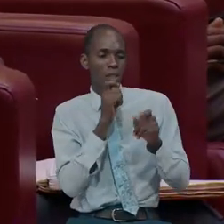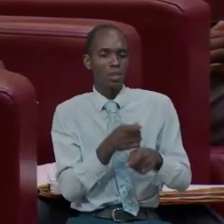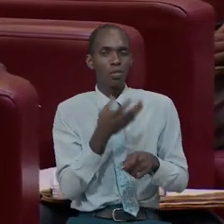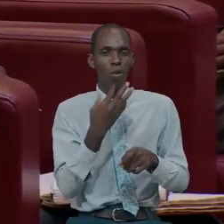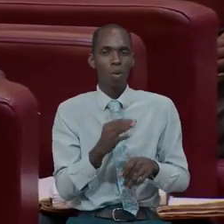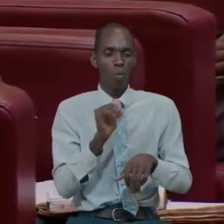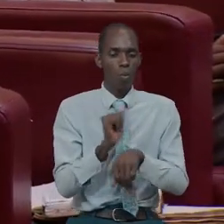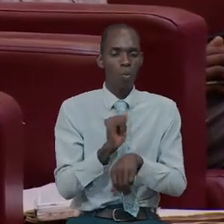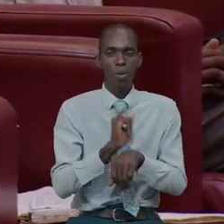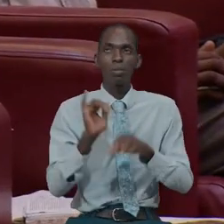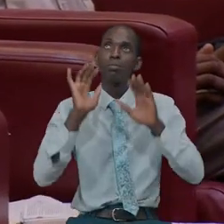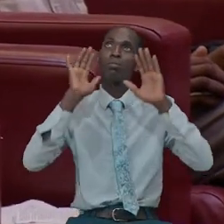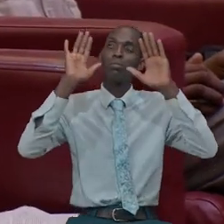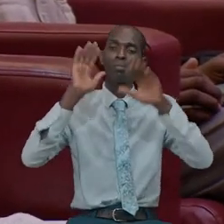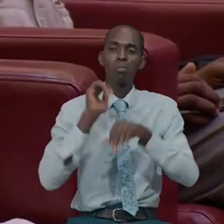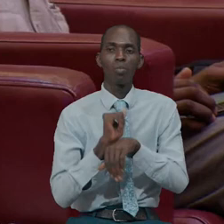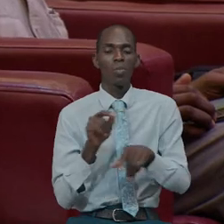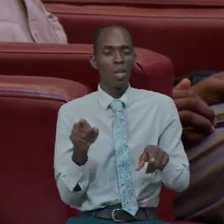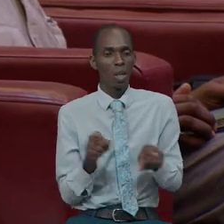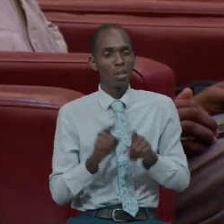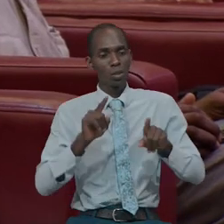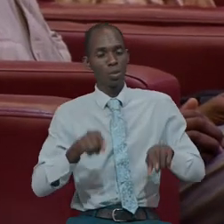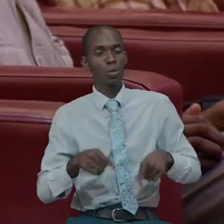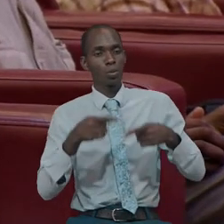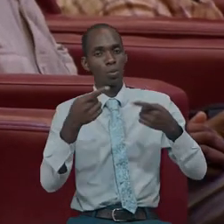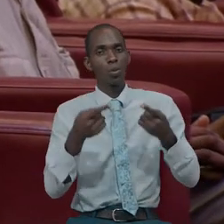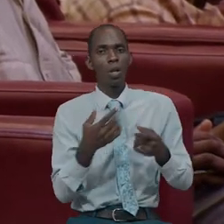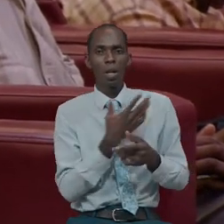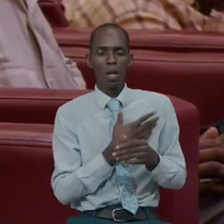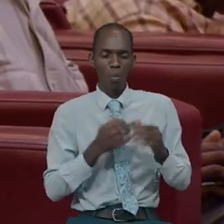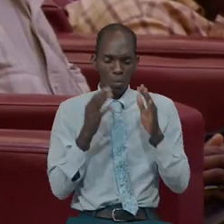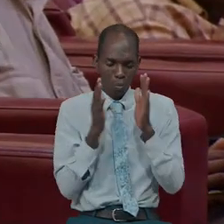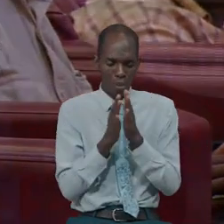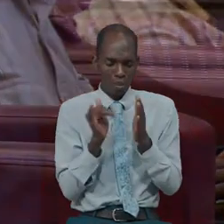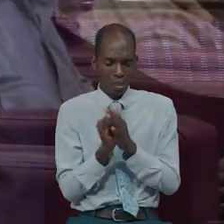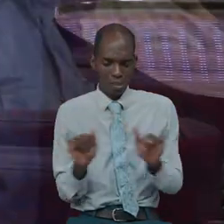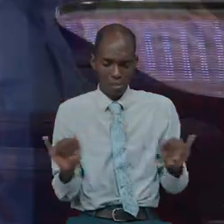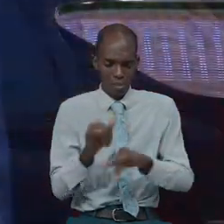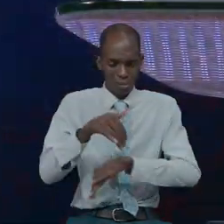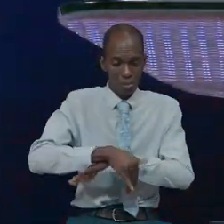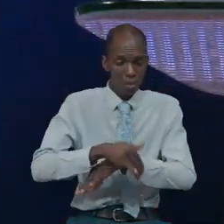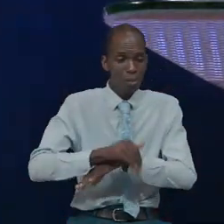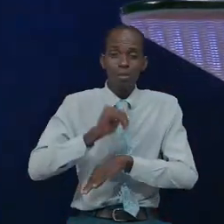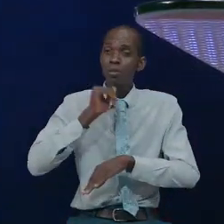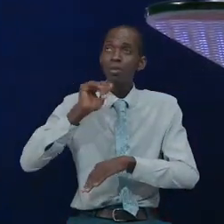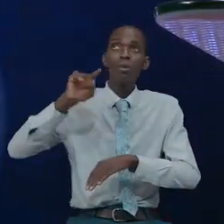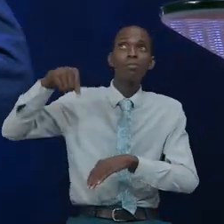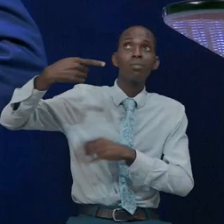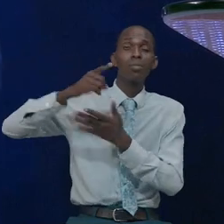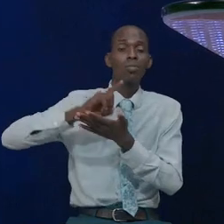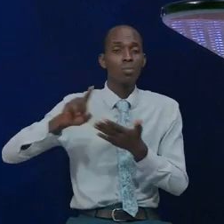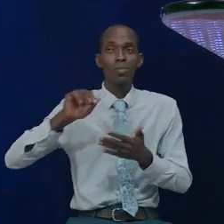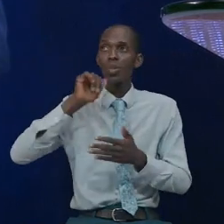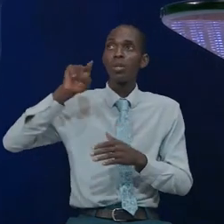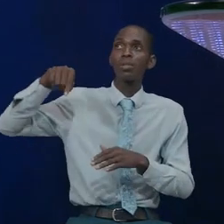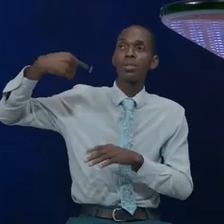miracles too. And eventually as he went to the Lord and he prayed that same night, not another week and not another